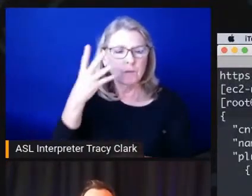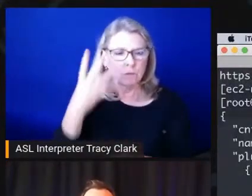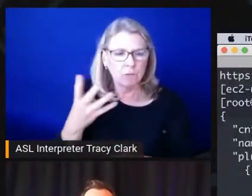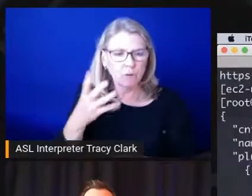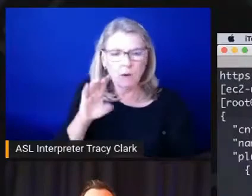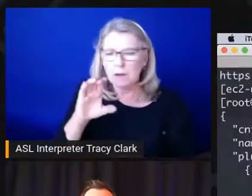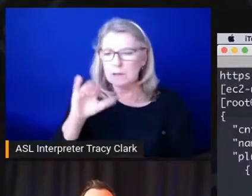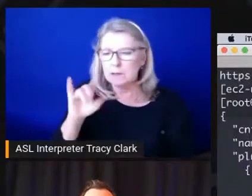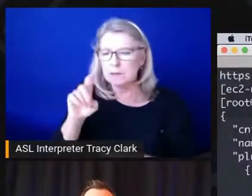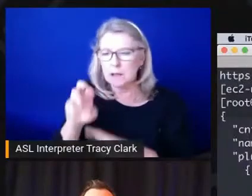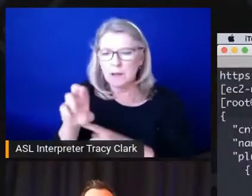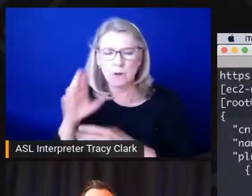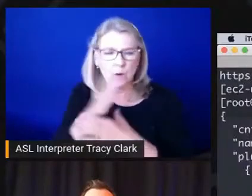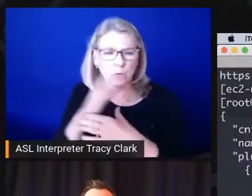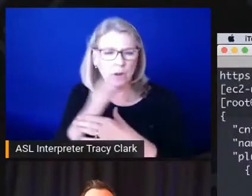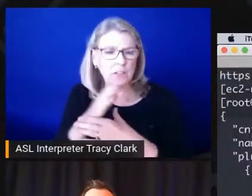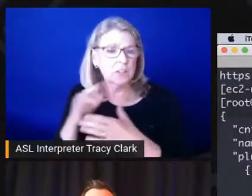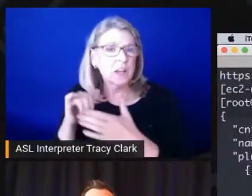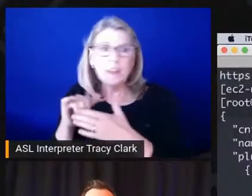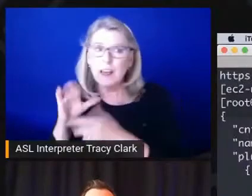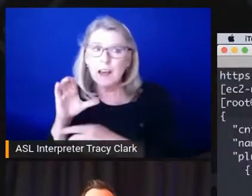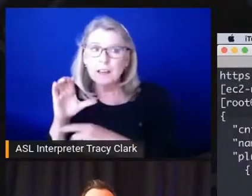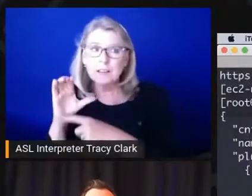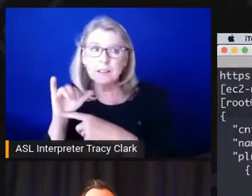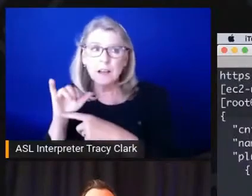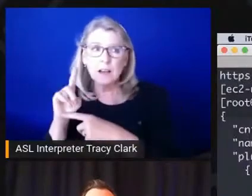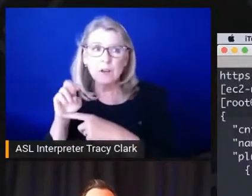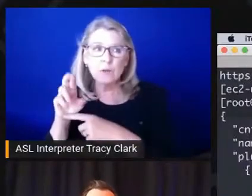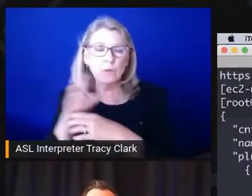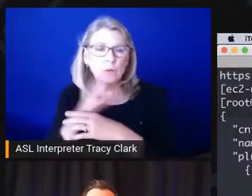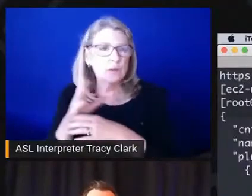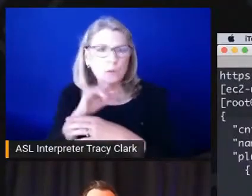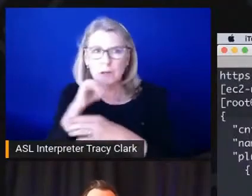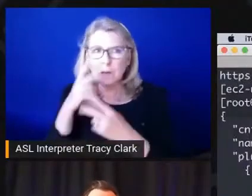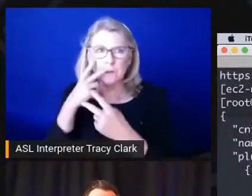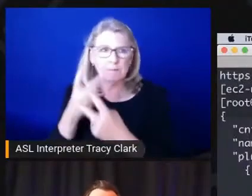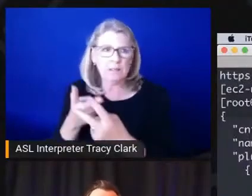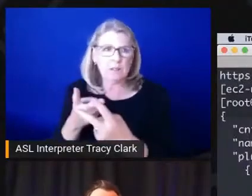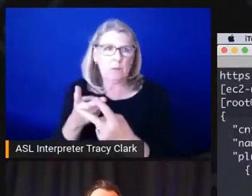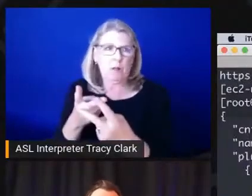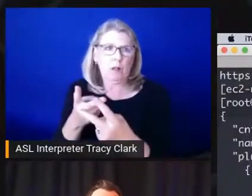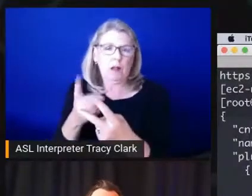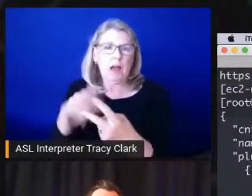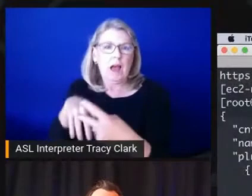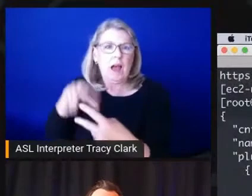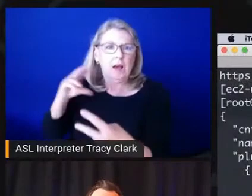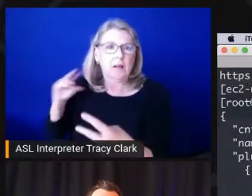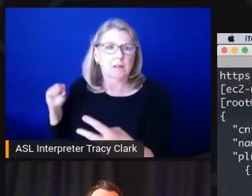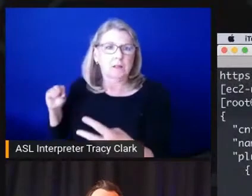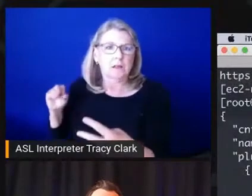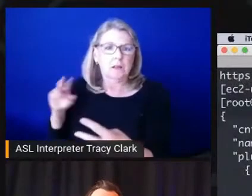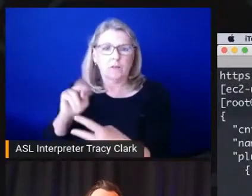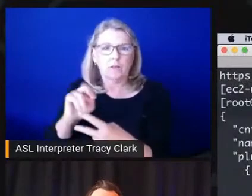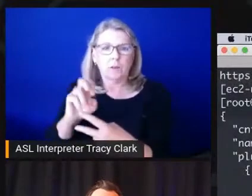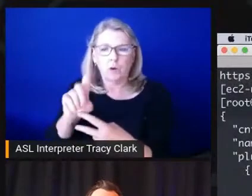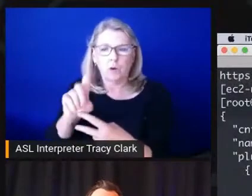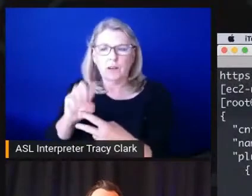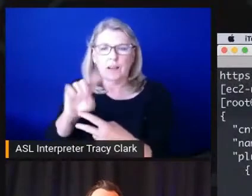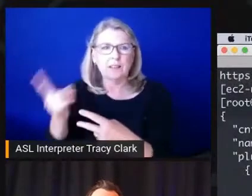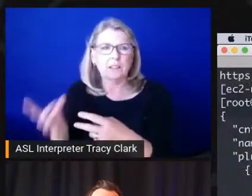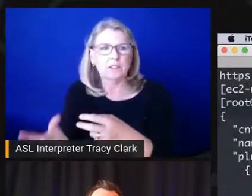be visible or routable outside of the node itself. It's just chained along with the